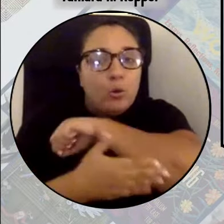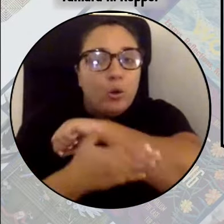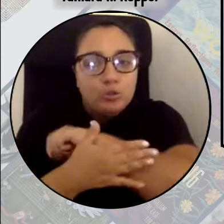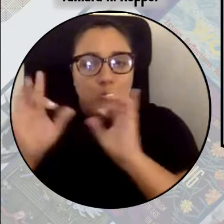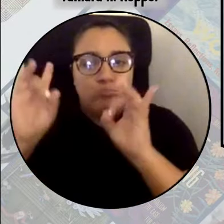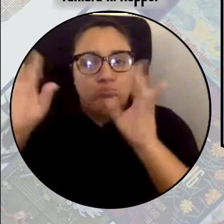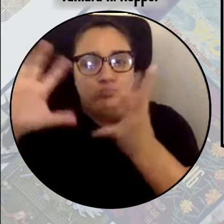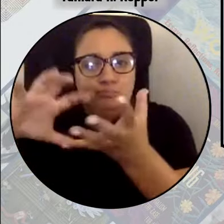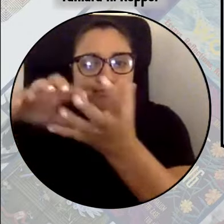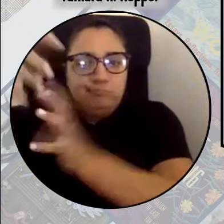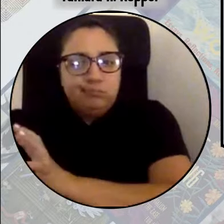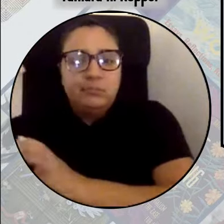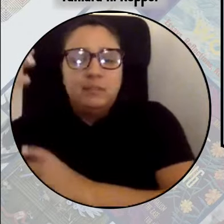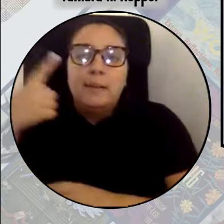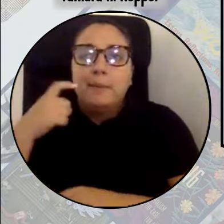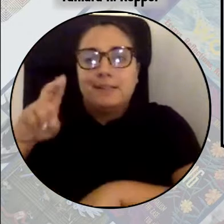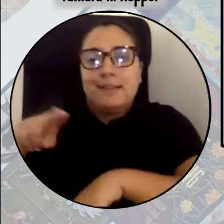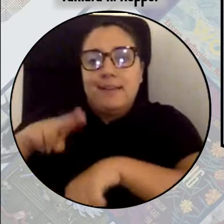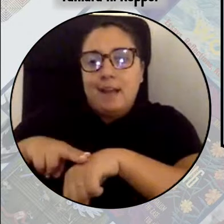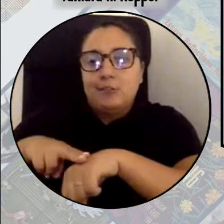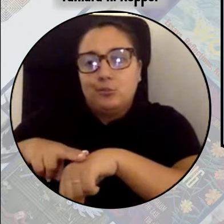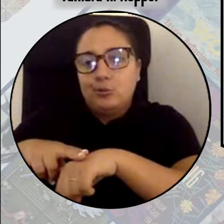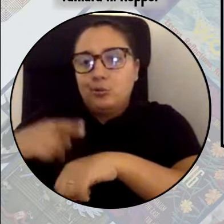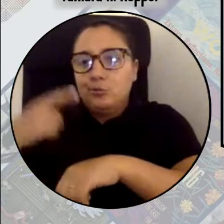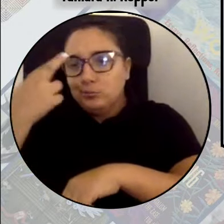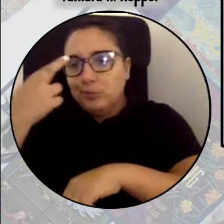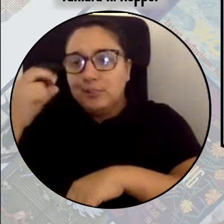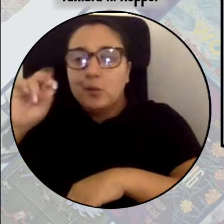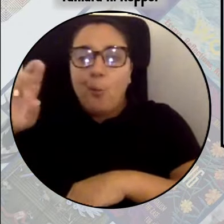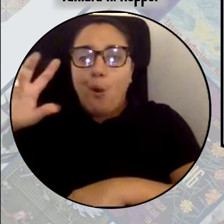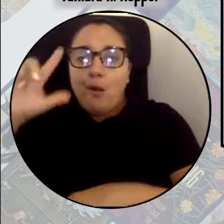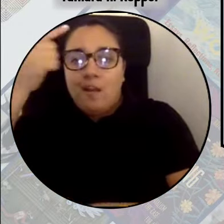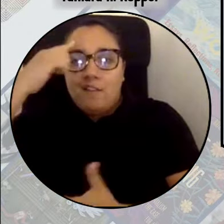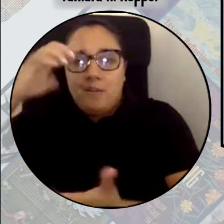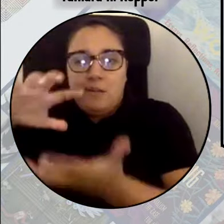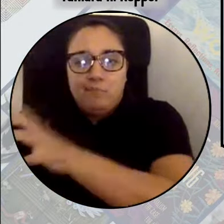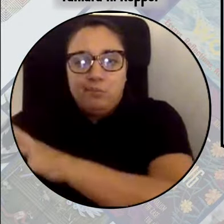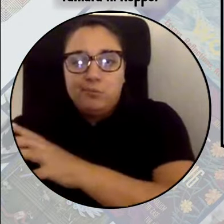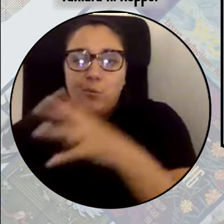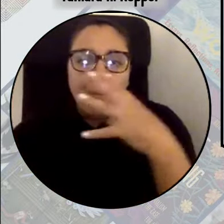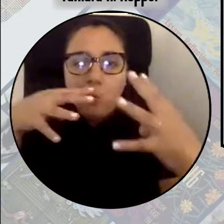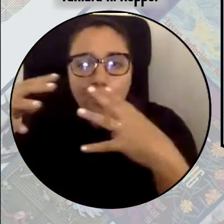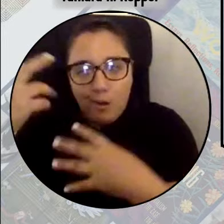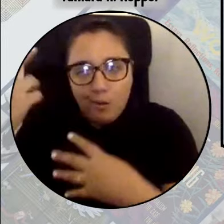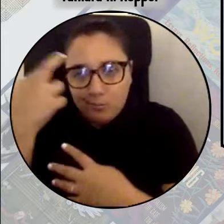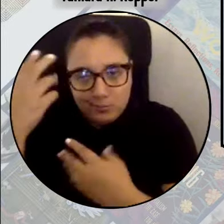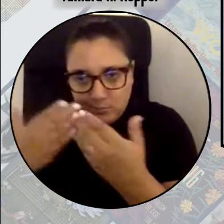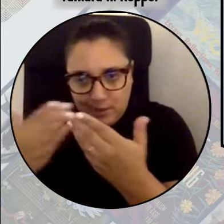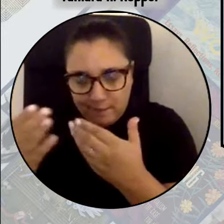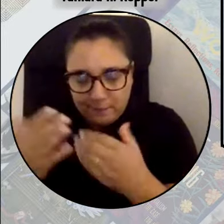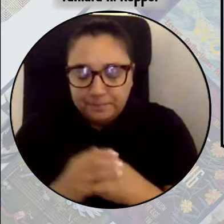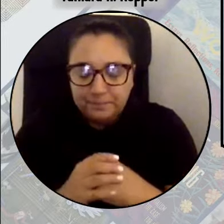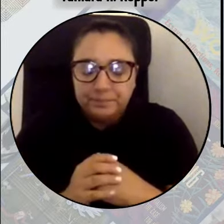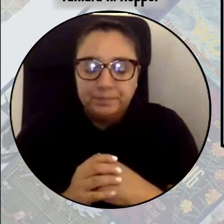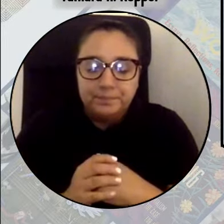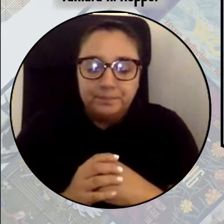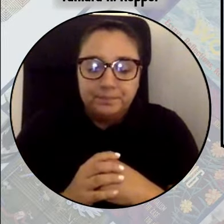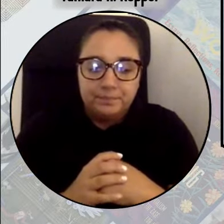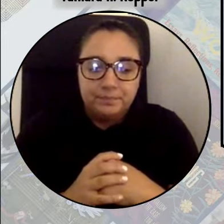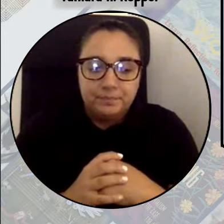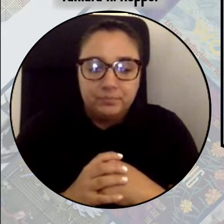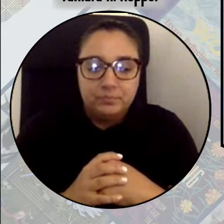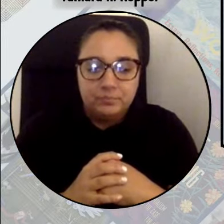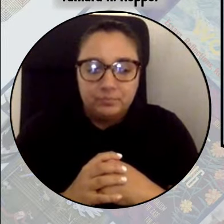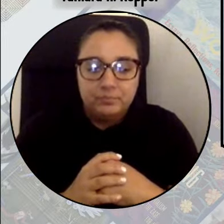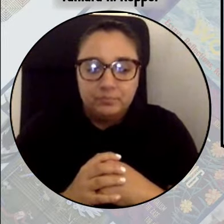was of March 2021. There have been some more countries that have been added to this since, right? But these are the